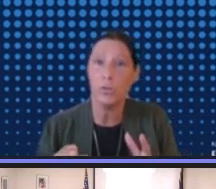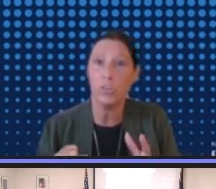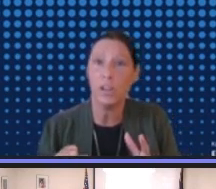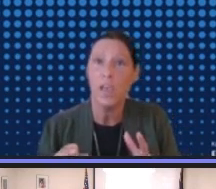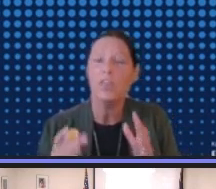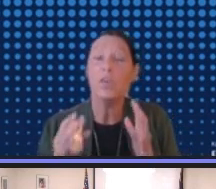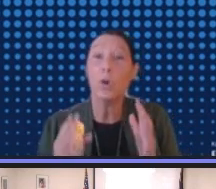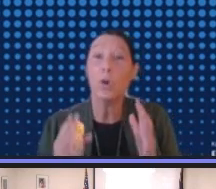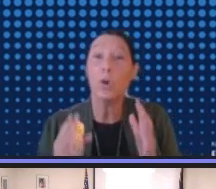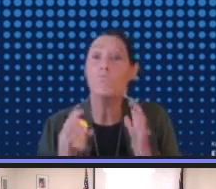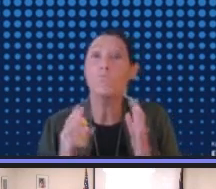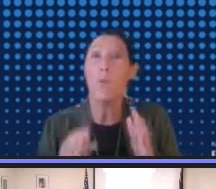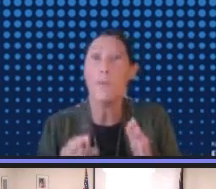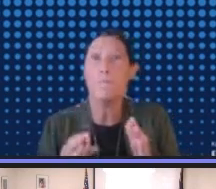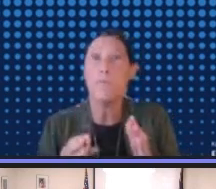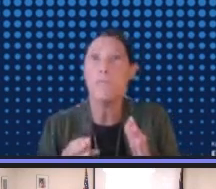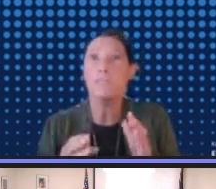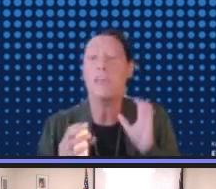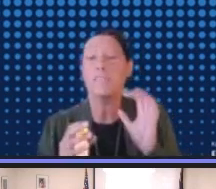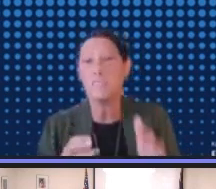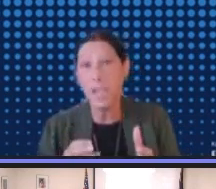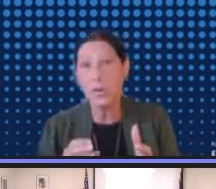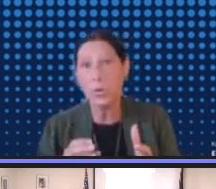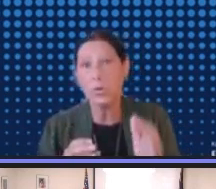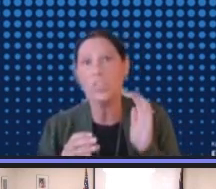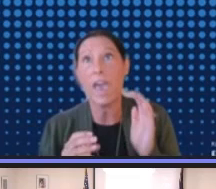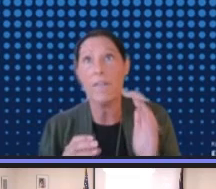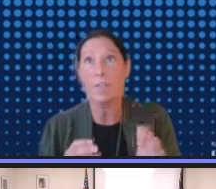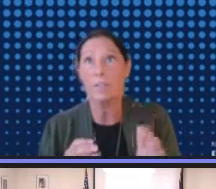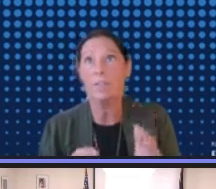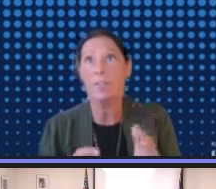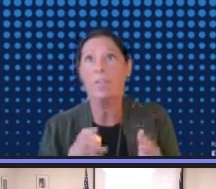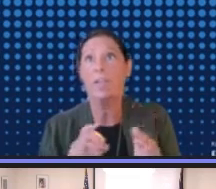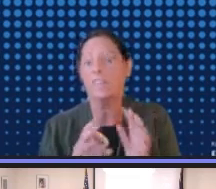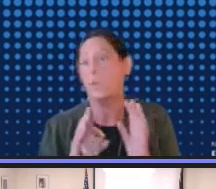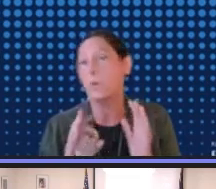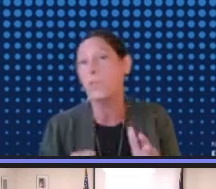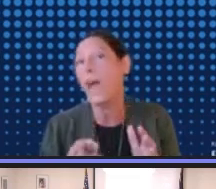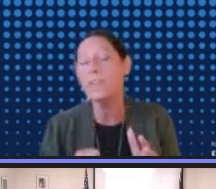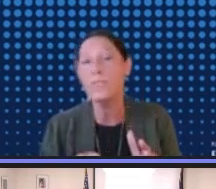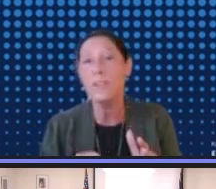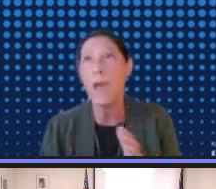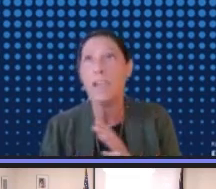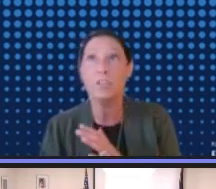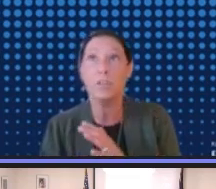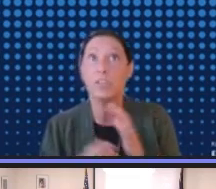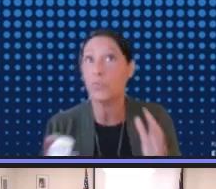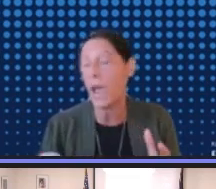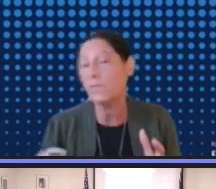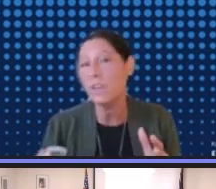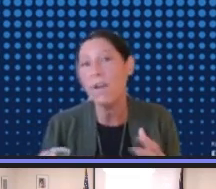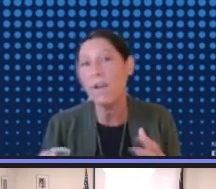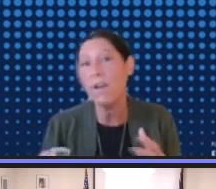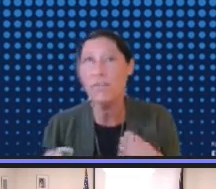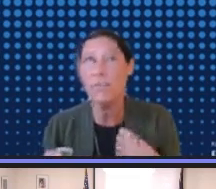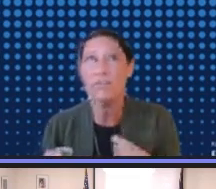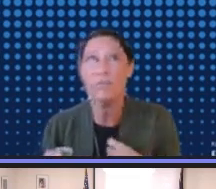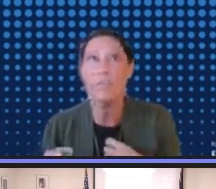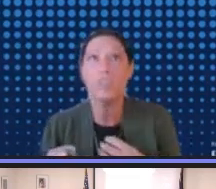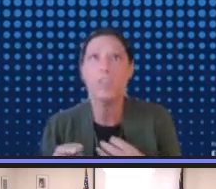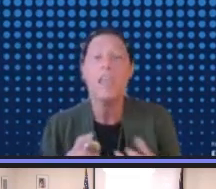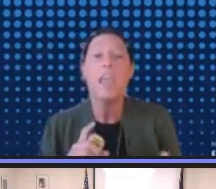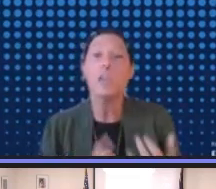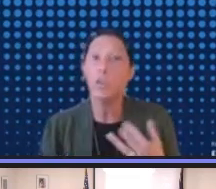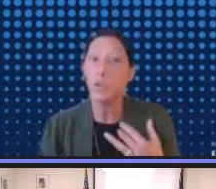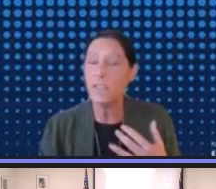stakeholder inclusion, the process recommends that stakeholders have opportunities to provide feedback during the drafting of the